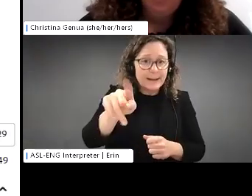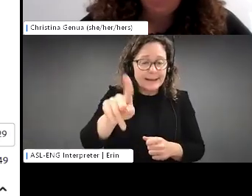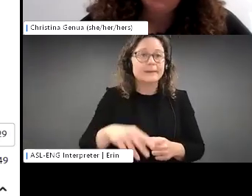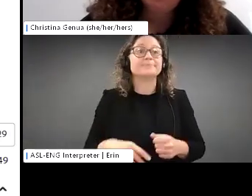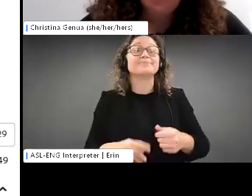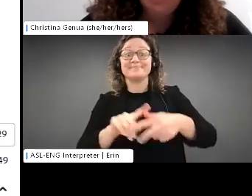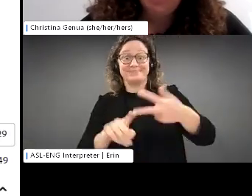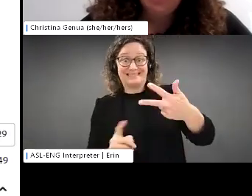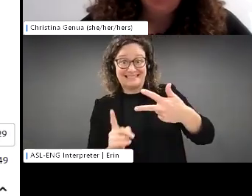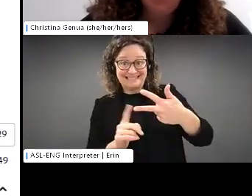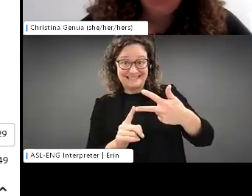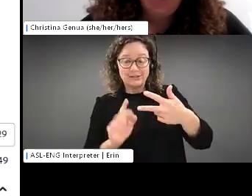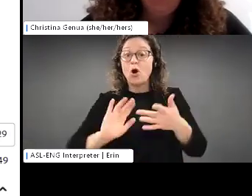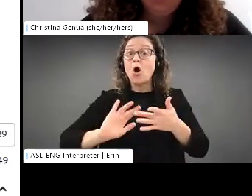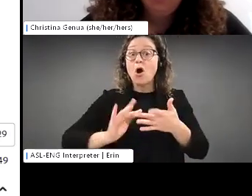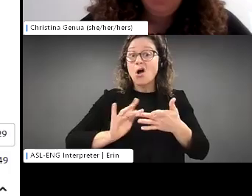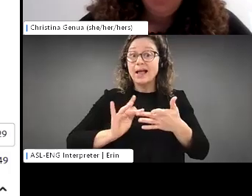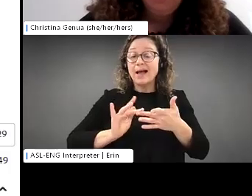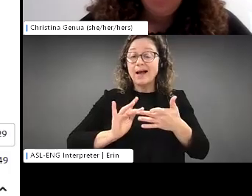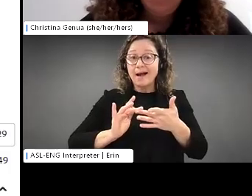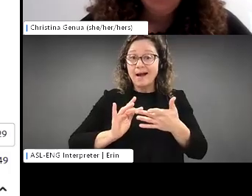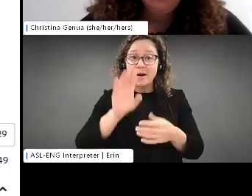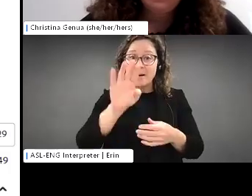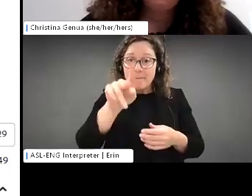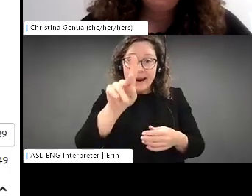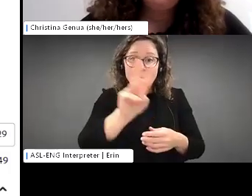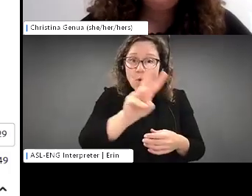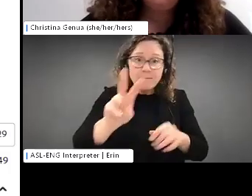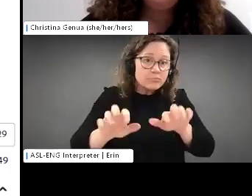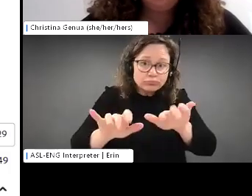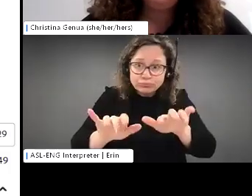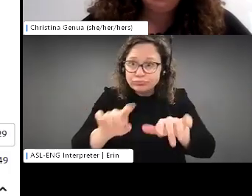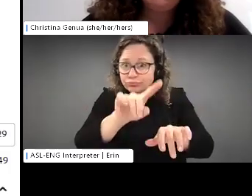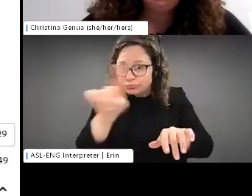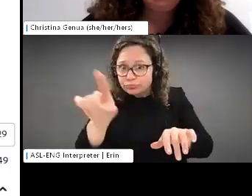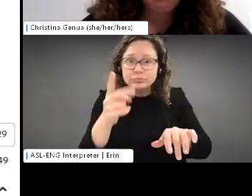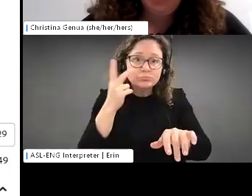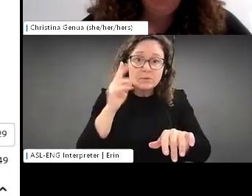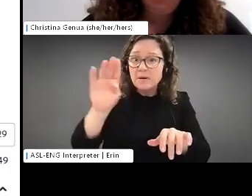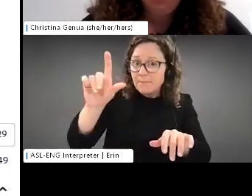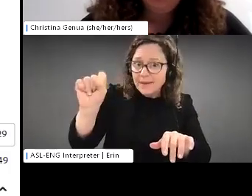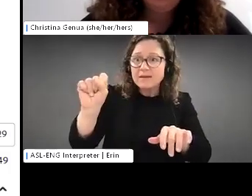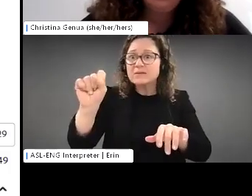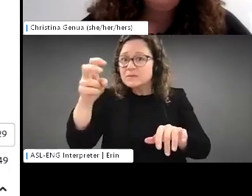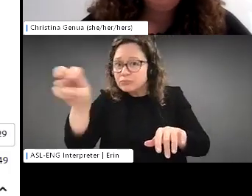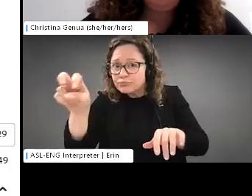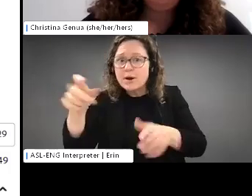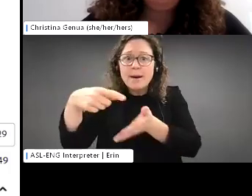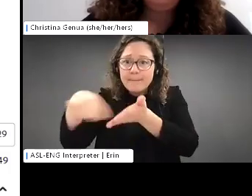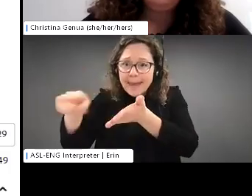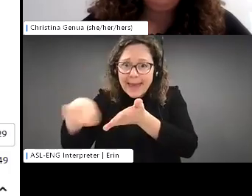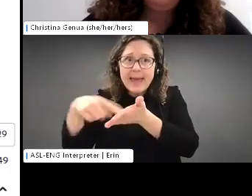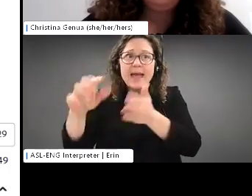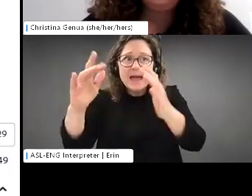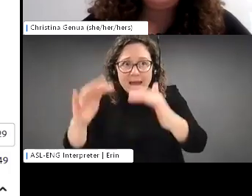to see how much money is in your account, pay bills, and direct and deposit checks into your account. So sometimes you can also